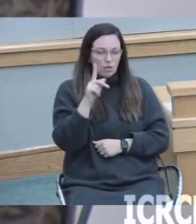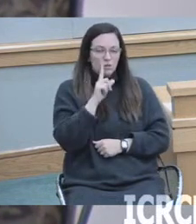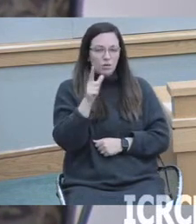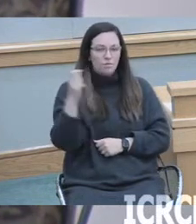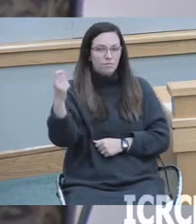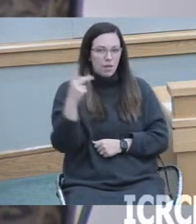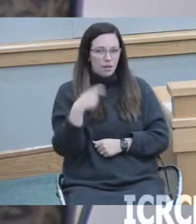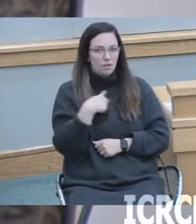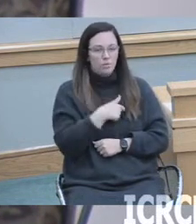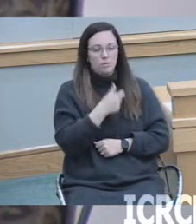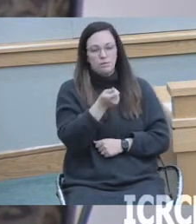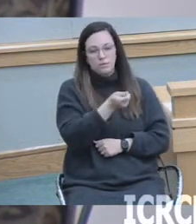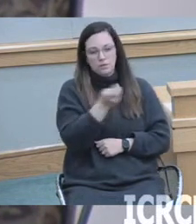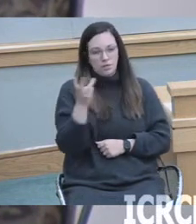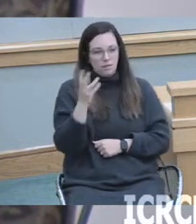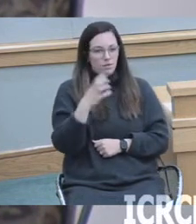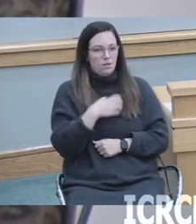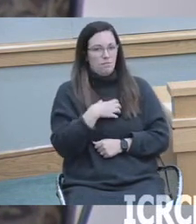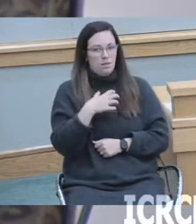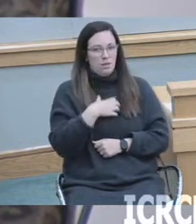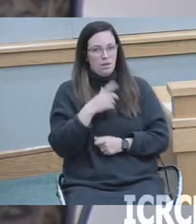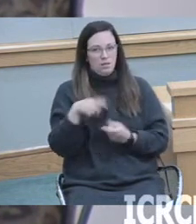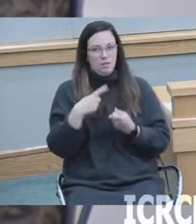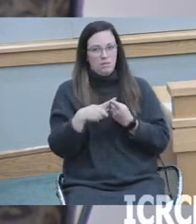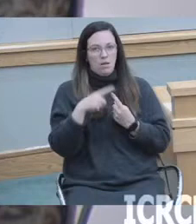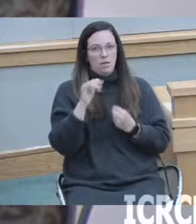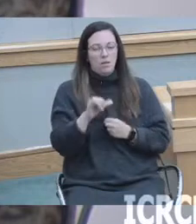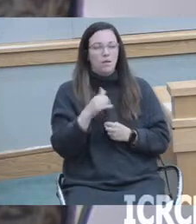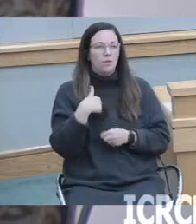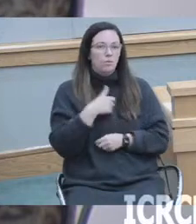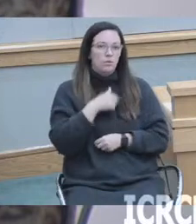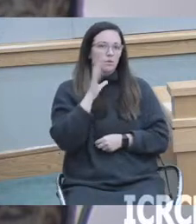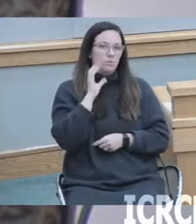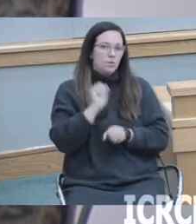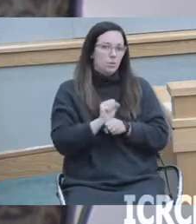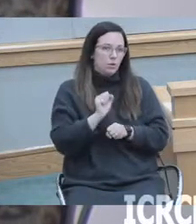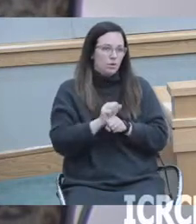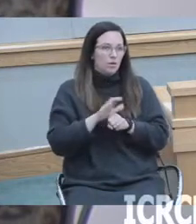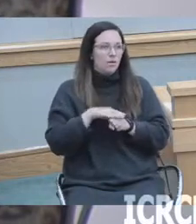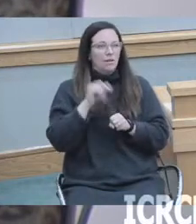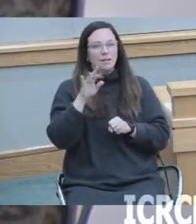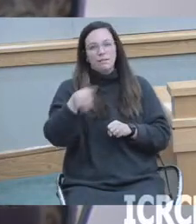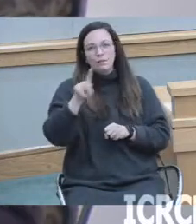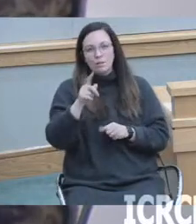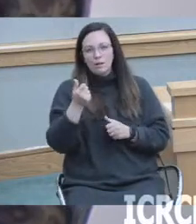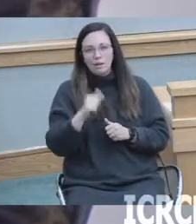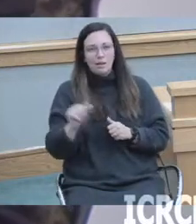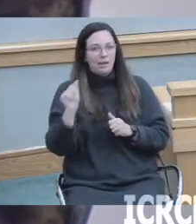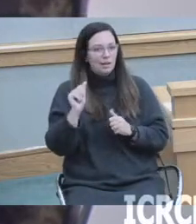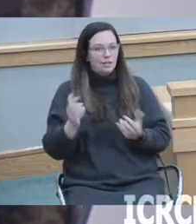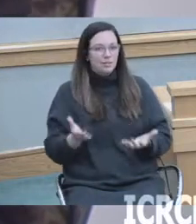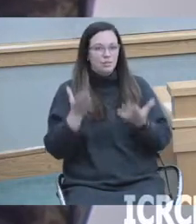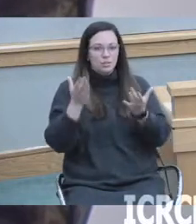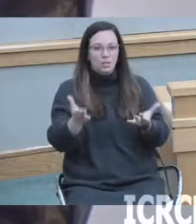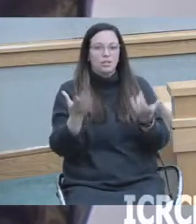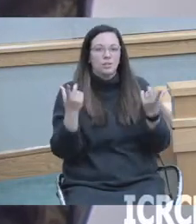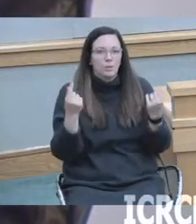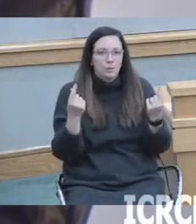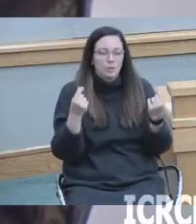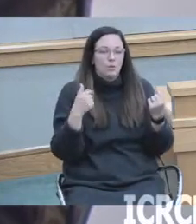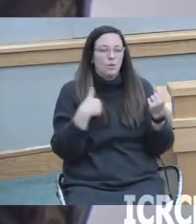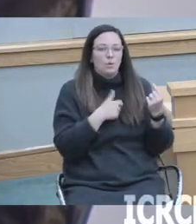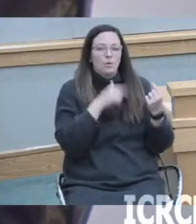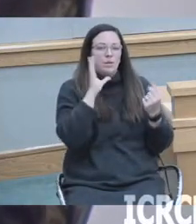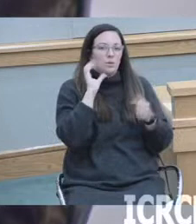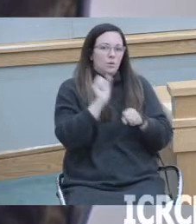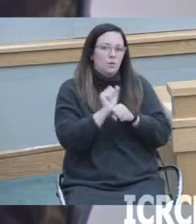and we're going to be working on, and if you have any suggestions as to what we should do, we're going to be working on